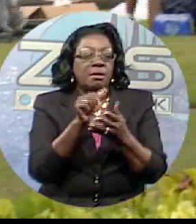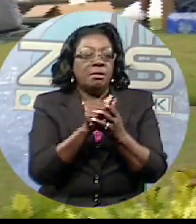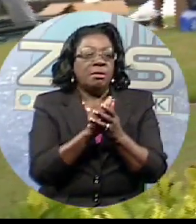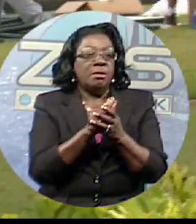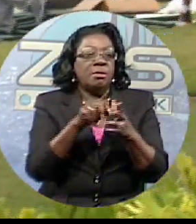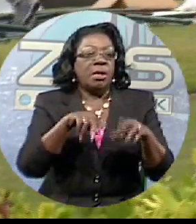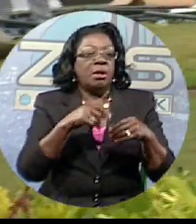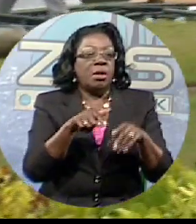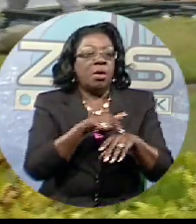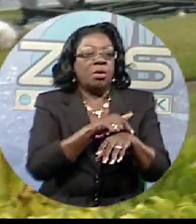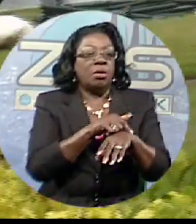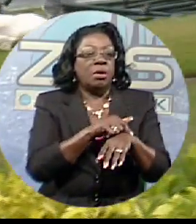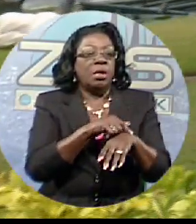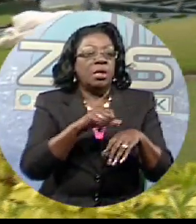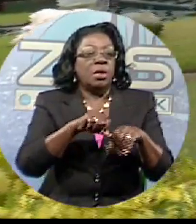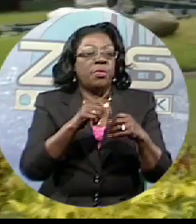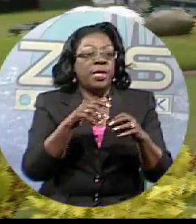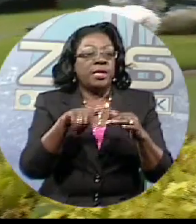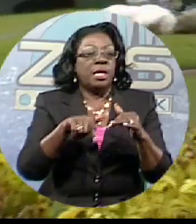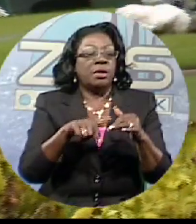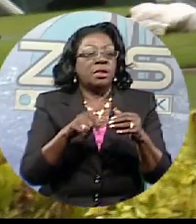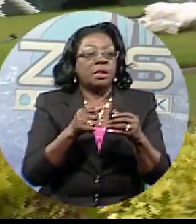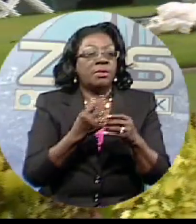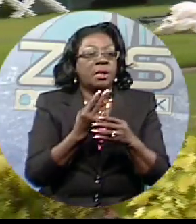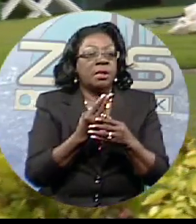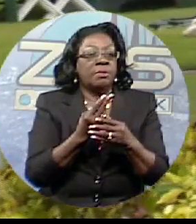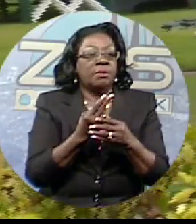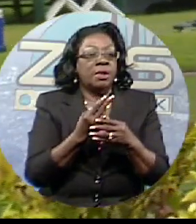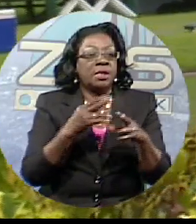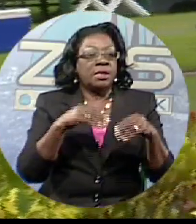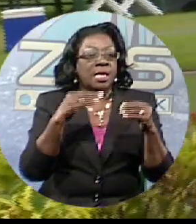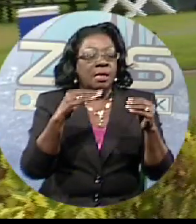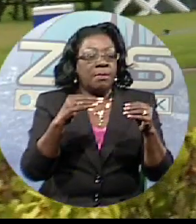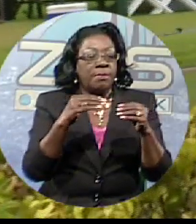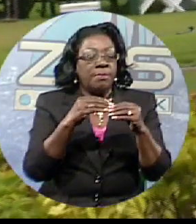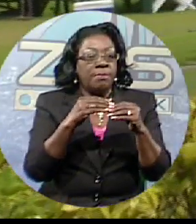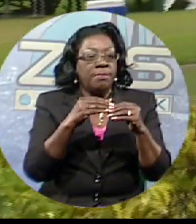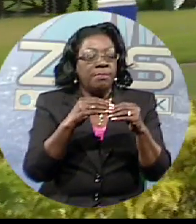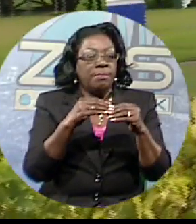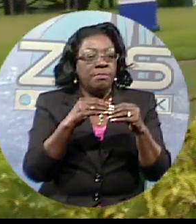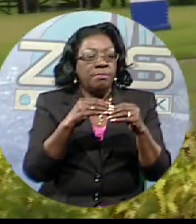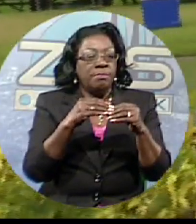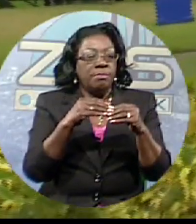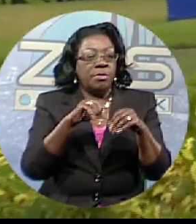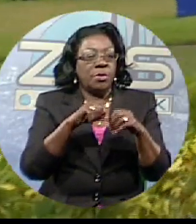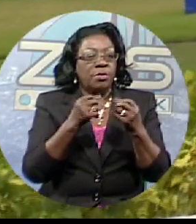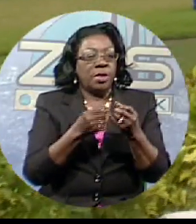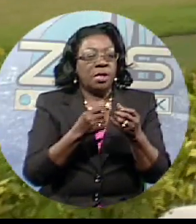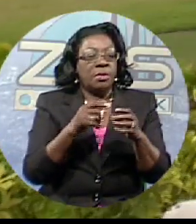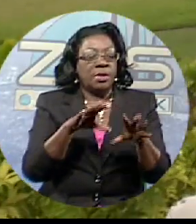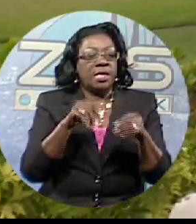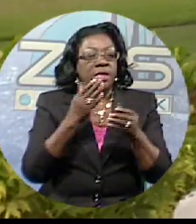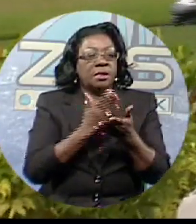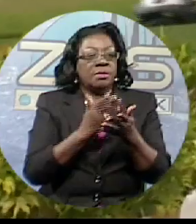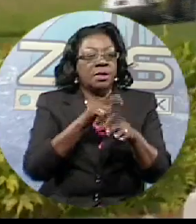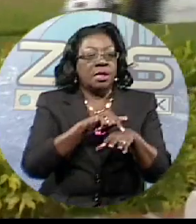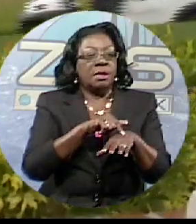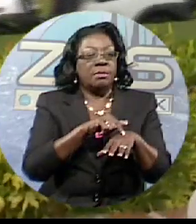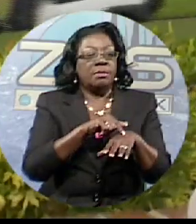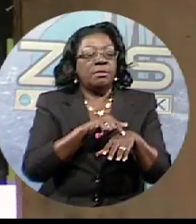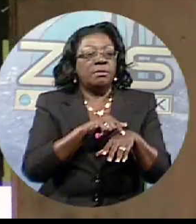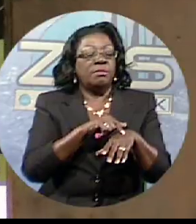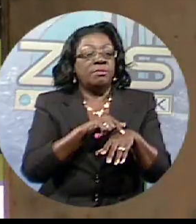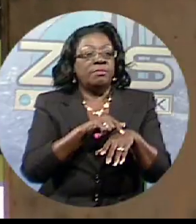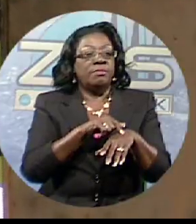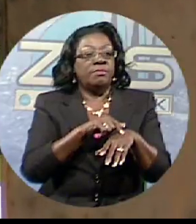now? Breakdown actually goes a lot quicker than setup. We generally will be done with breakdown in about 7 days. So we're excited